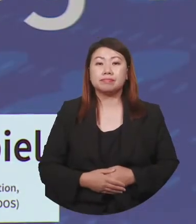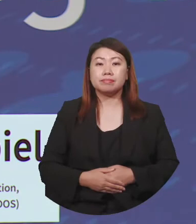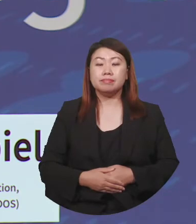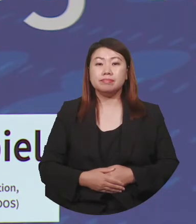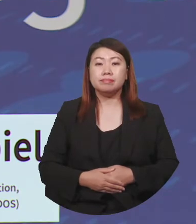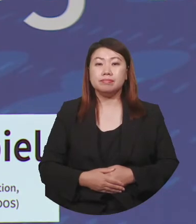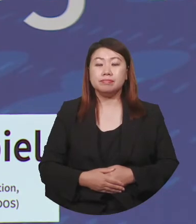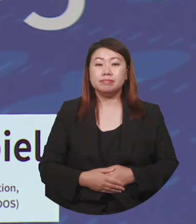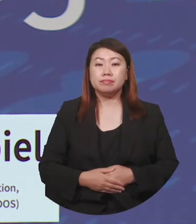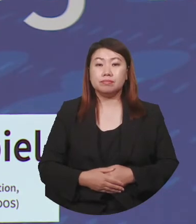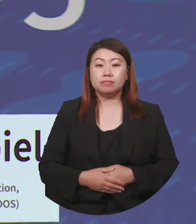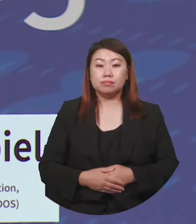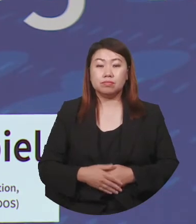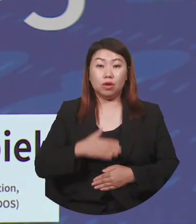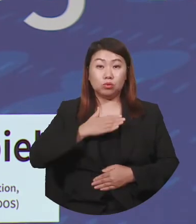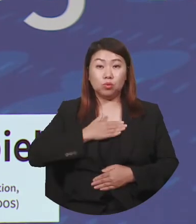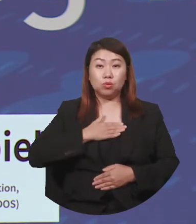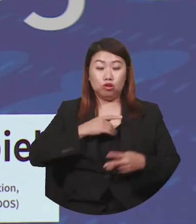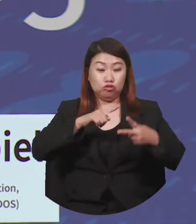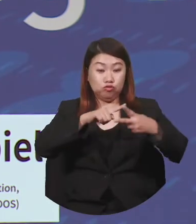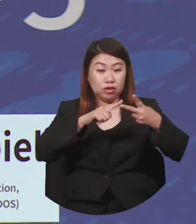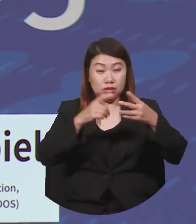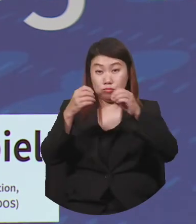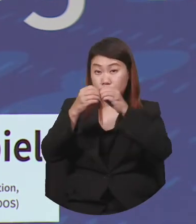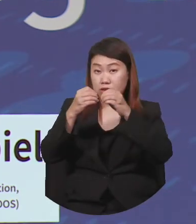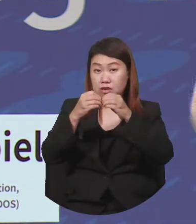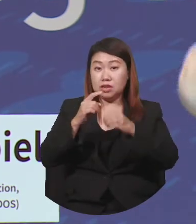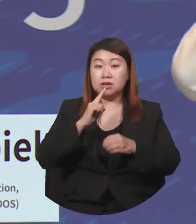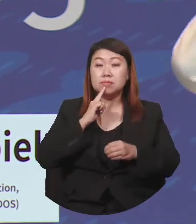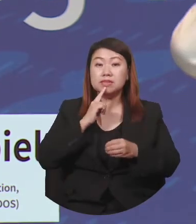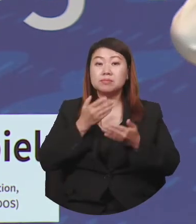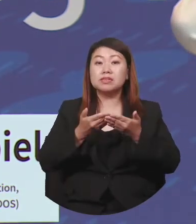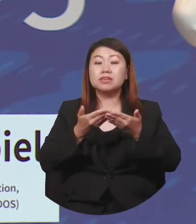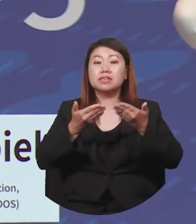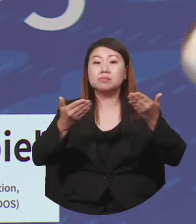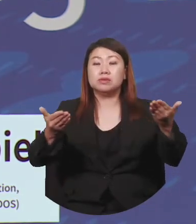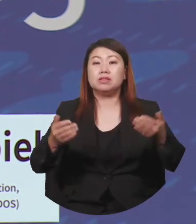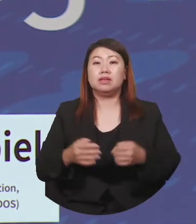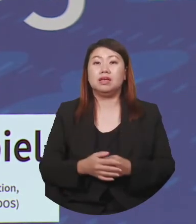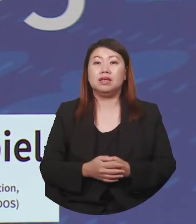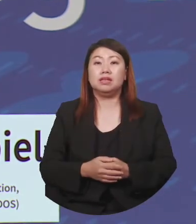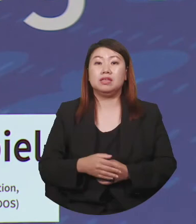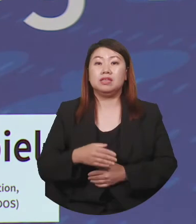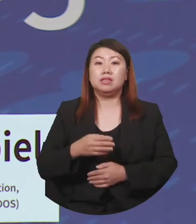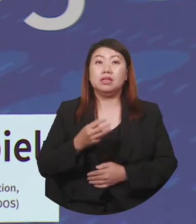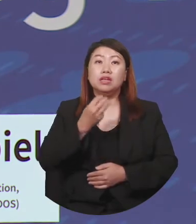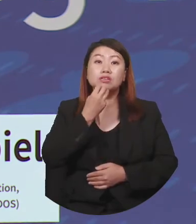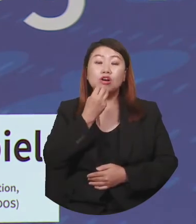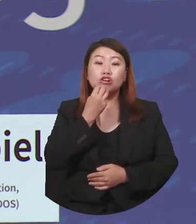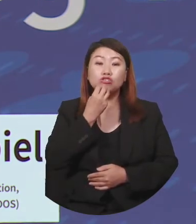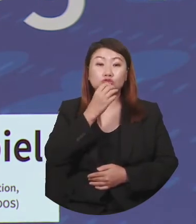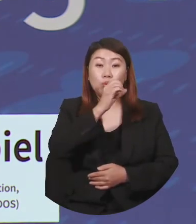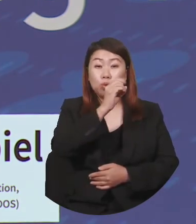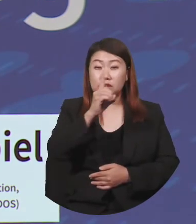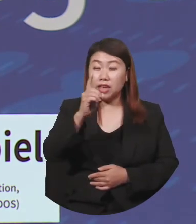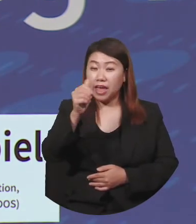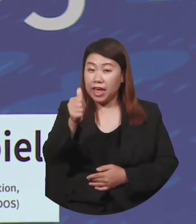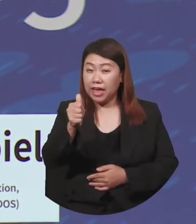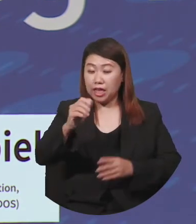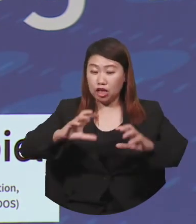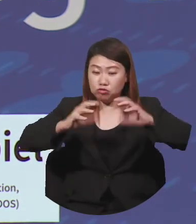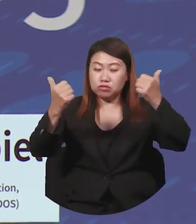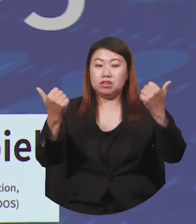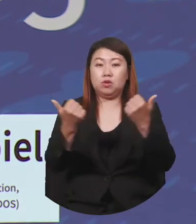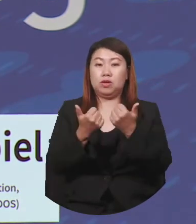the brand of the Seoul ODA International Conference and Busan Forum to sharpen the new development paradigm. There's a lot of